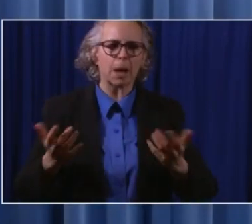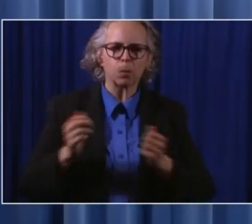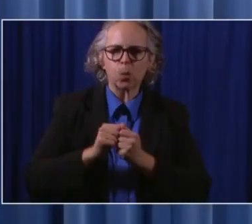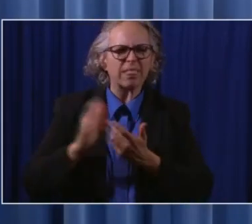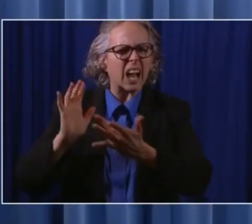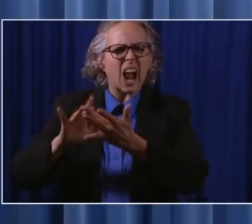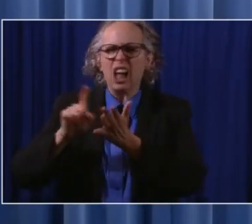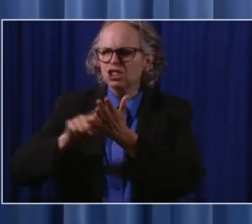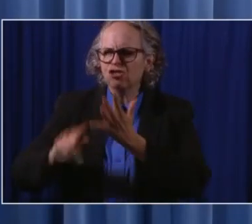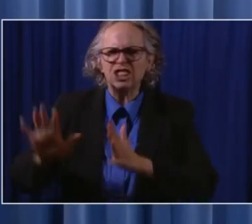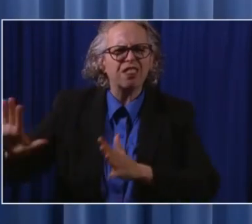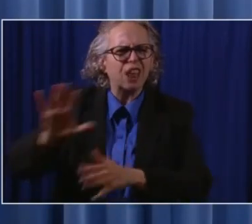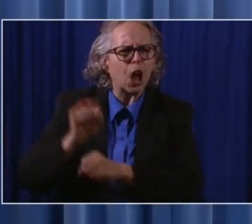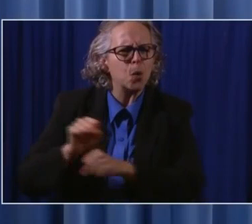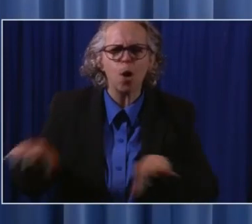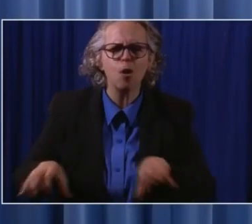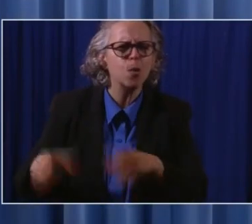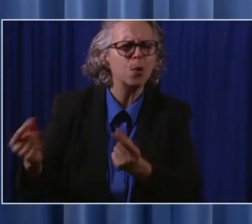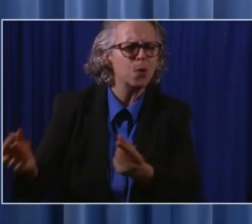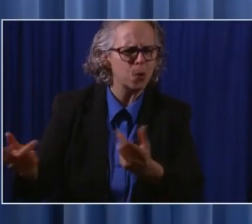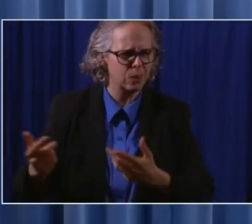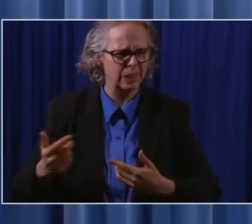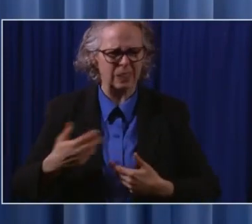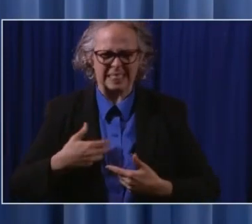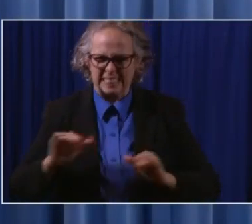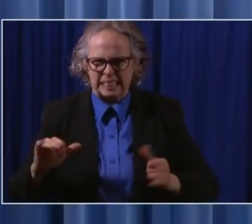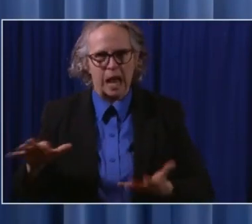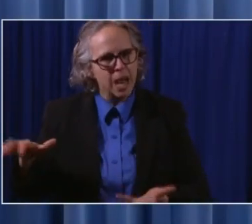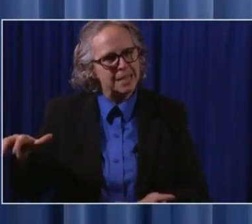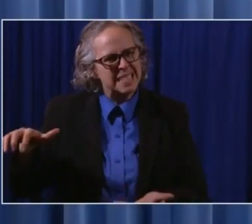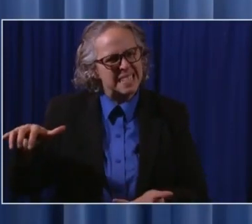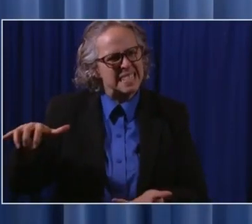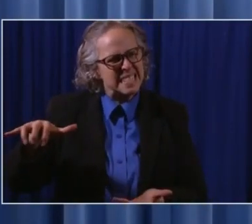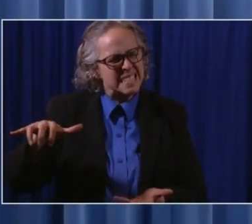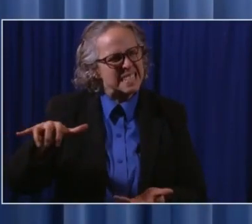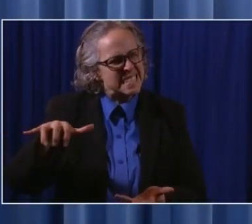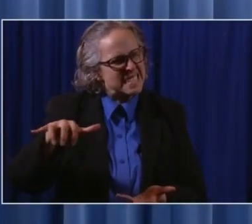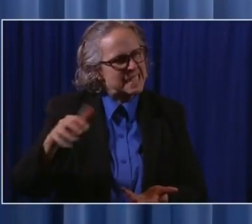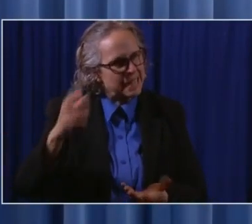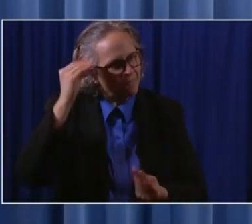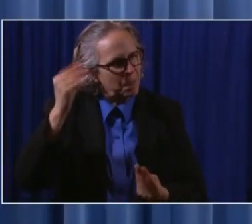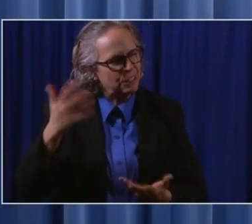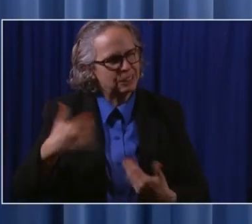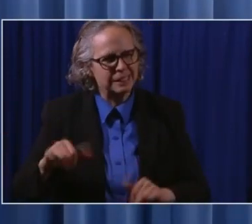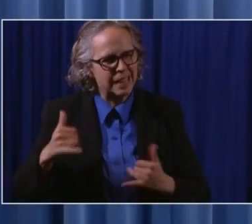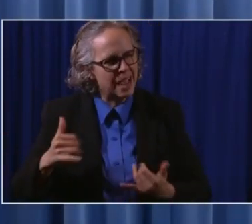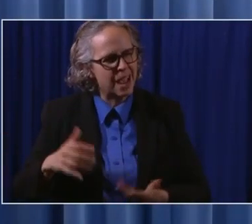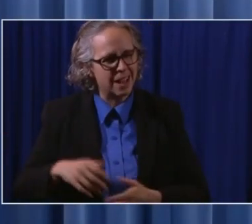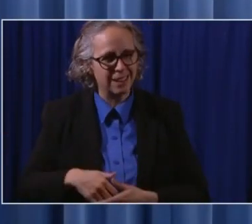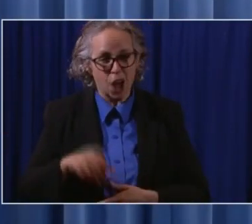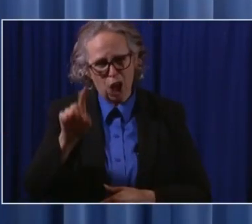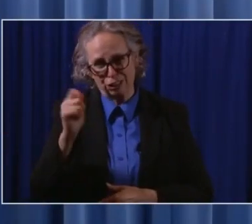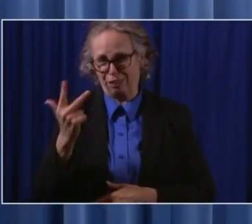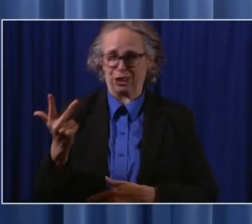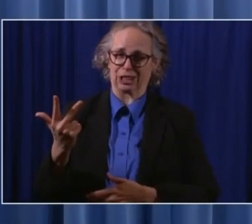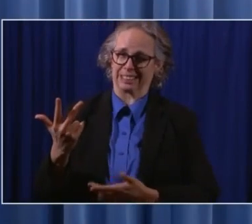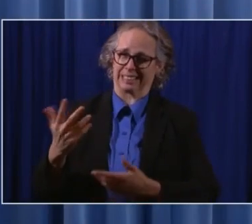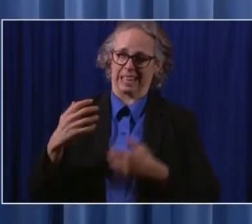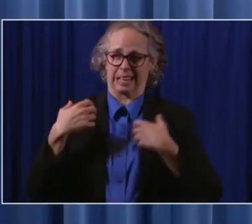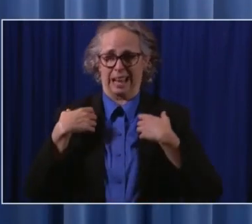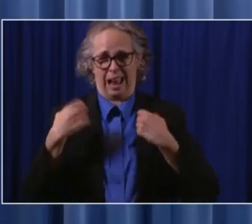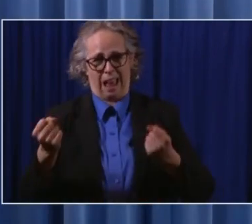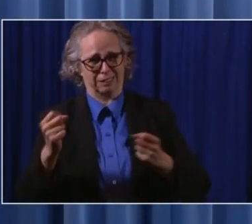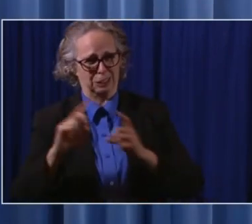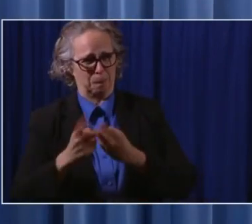we got to dig, we got to dig, we got to dig, and we got to get this data better coming in. It's coming in from 113 health departments. They're the ones who are doing